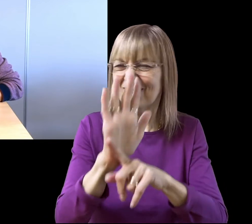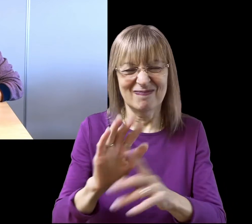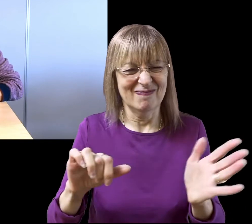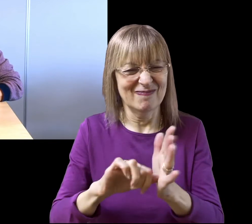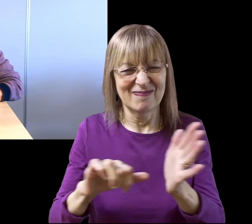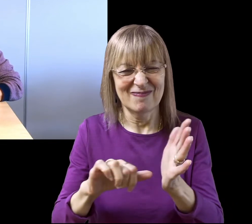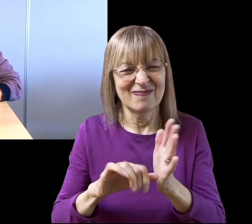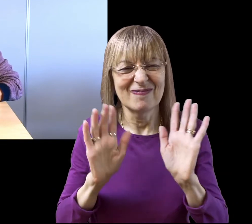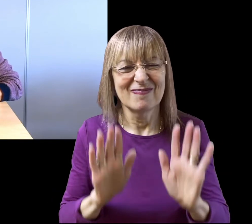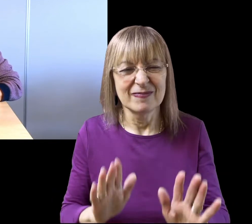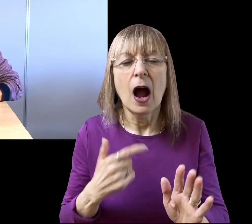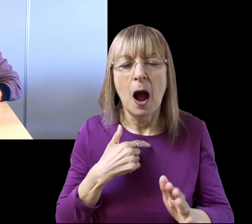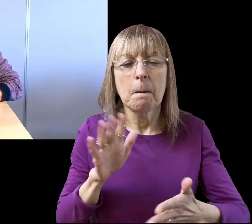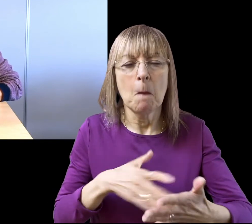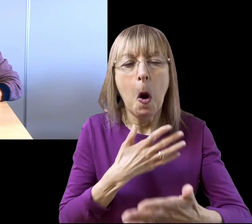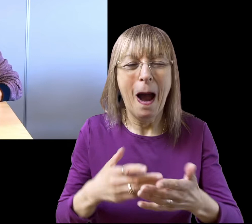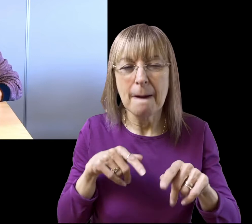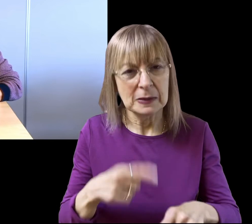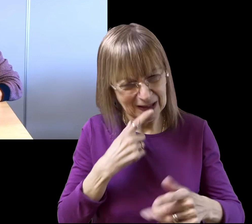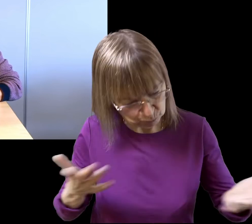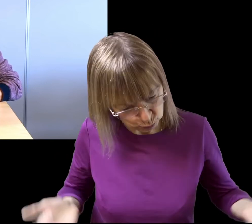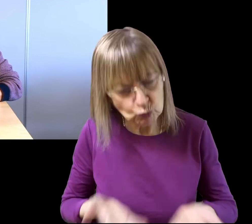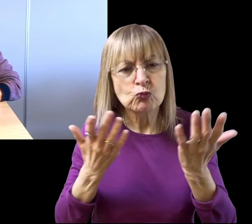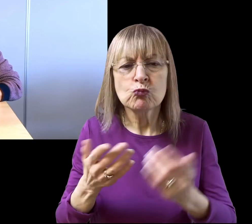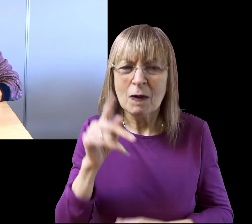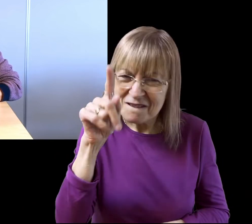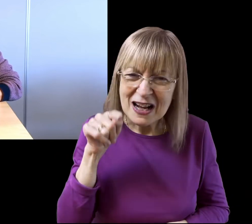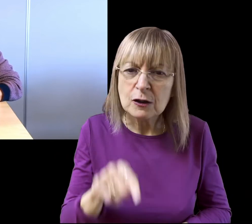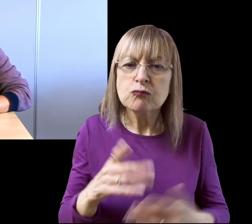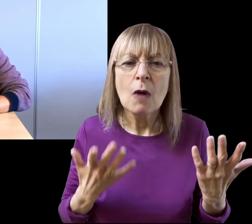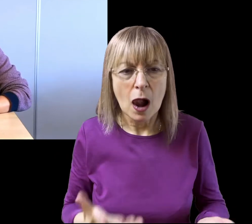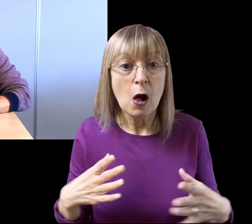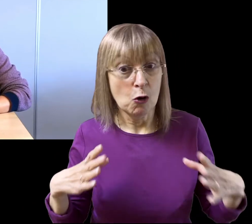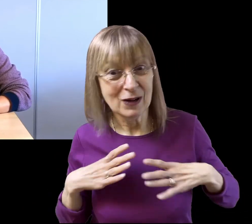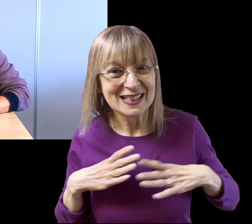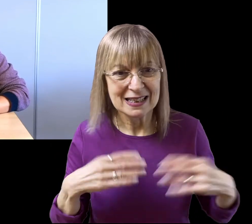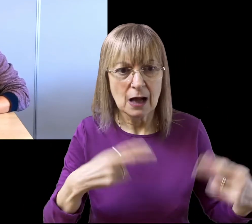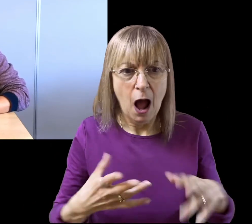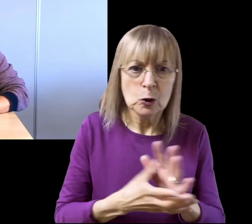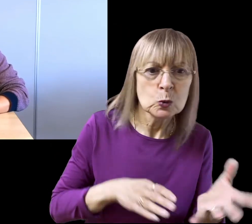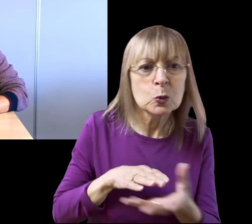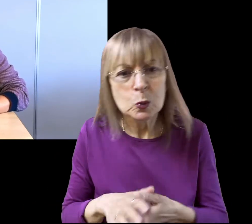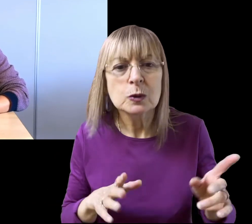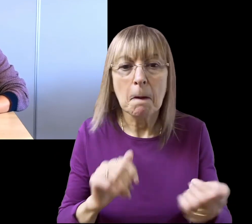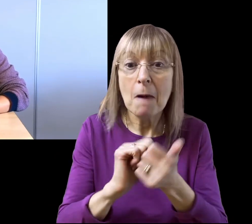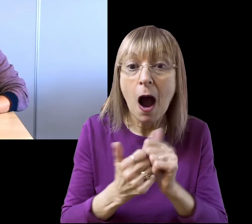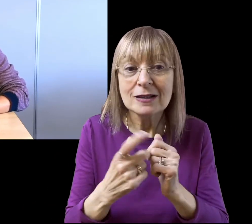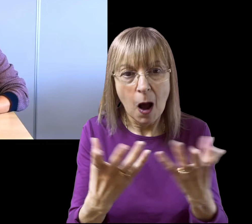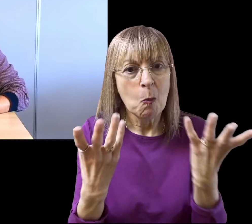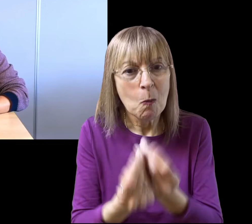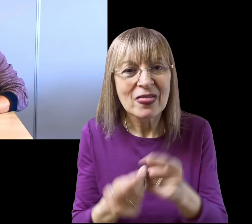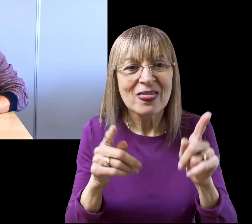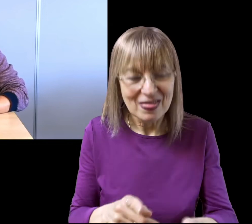video link. So I'm going to read the poem instead, called Do the Factorial. It's time to put on your dancing shoes. Link hands